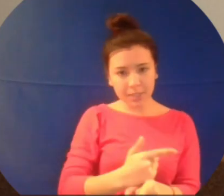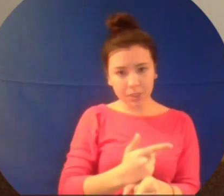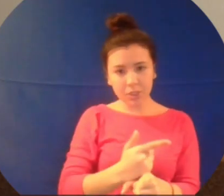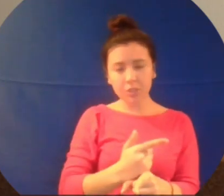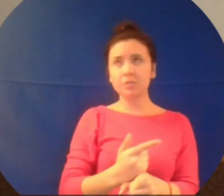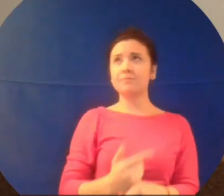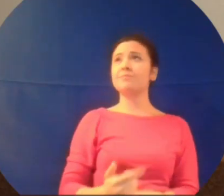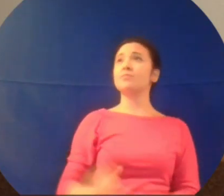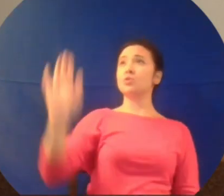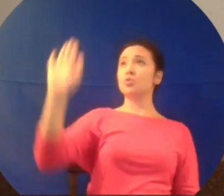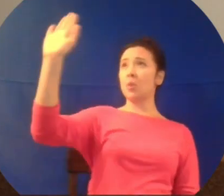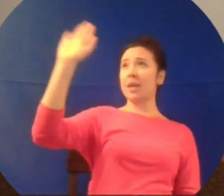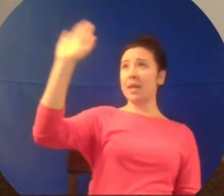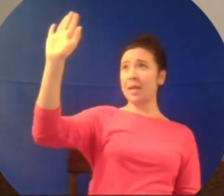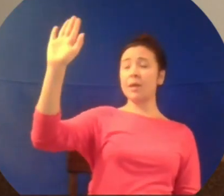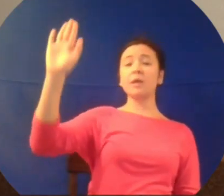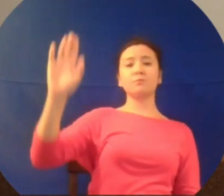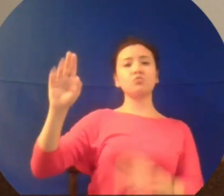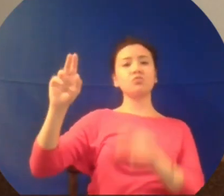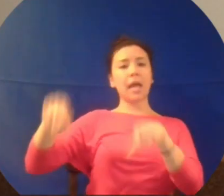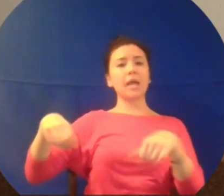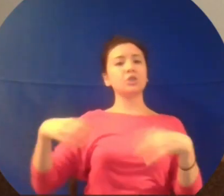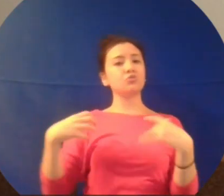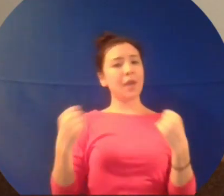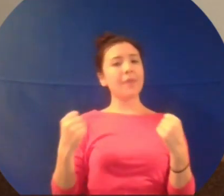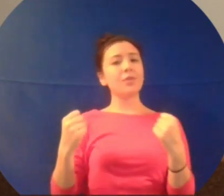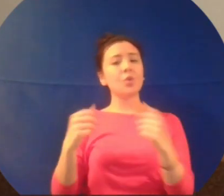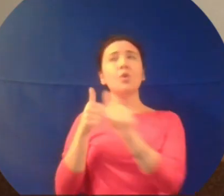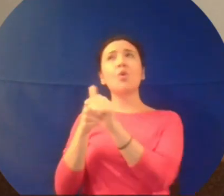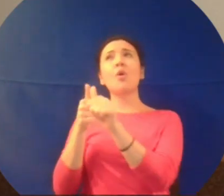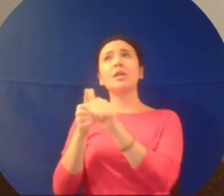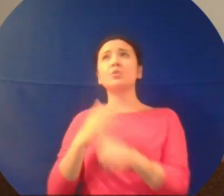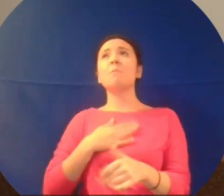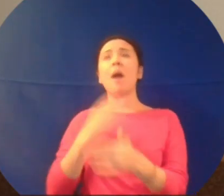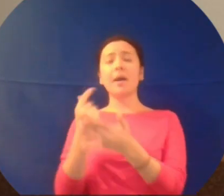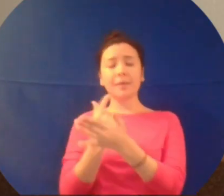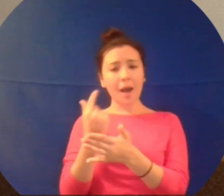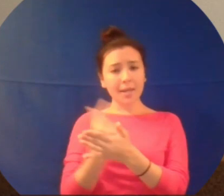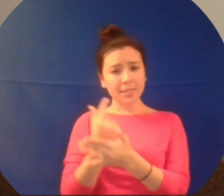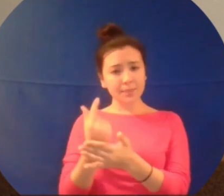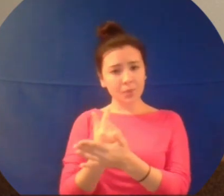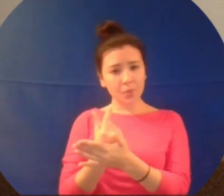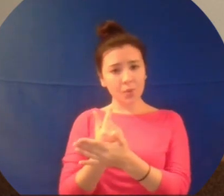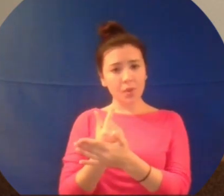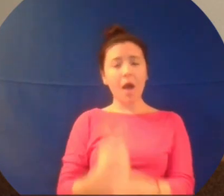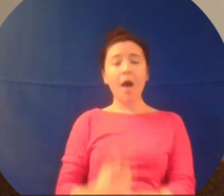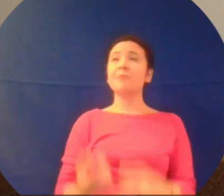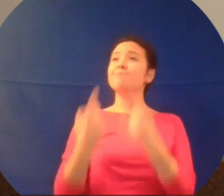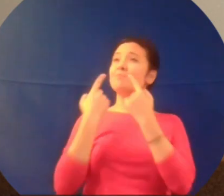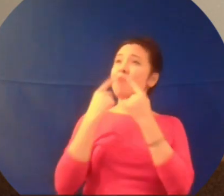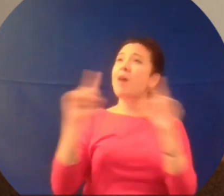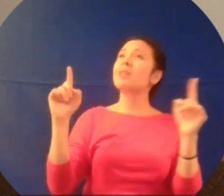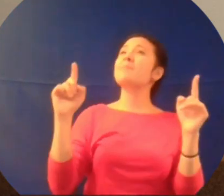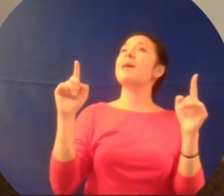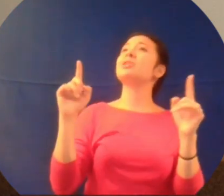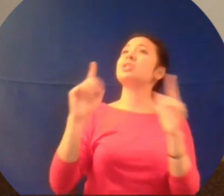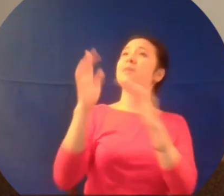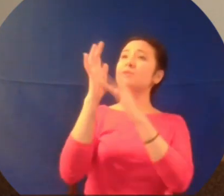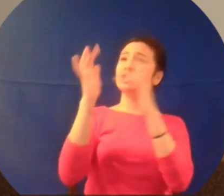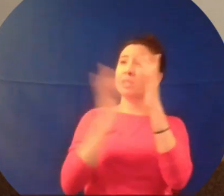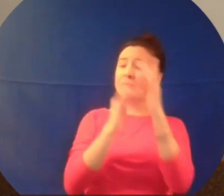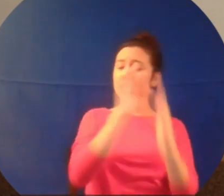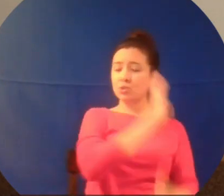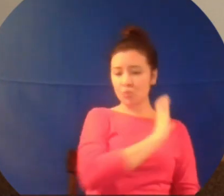him who can strengthen you according to my gospel and the proclamation of Jesus